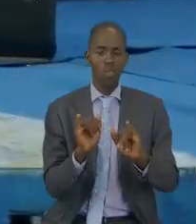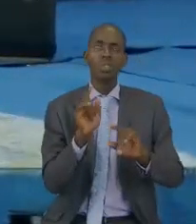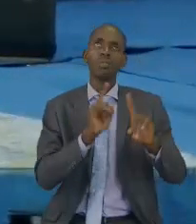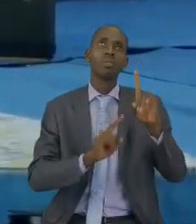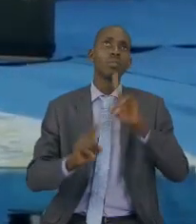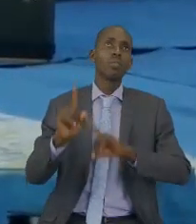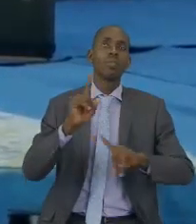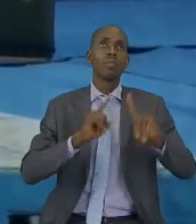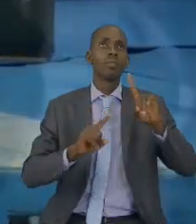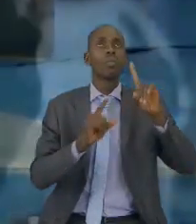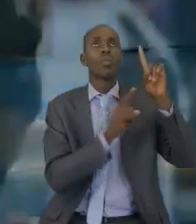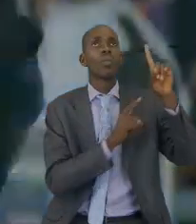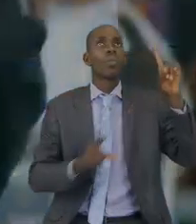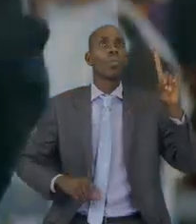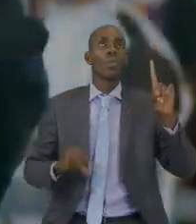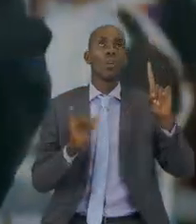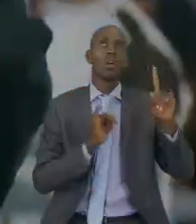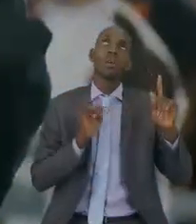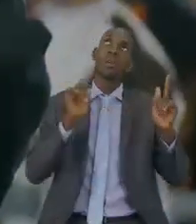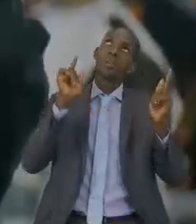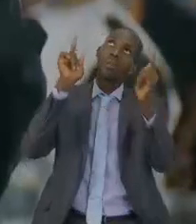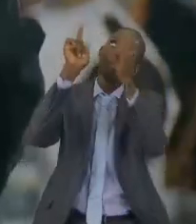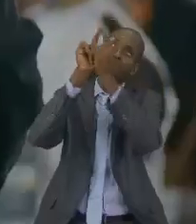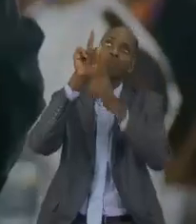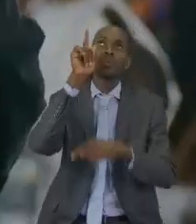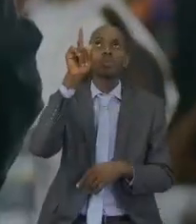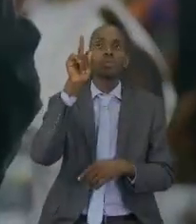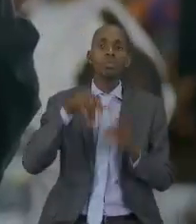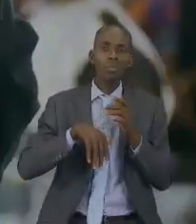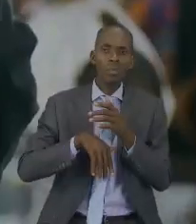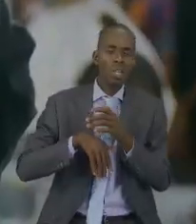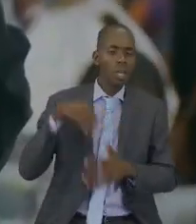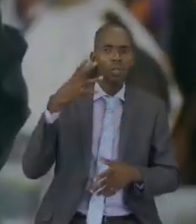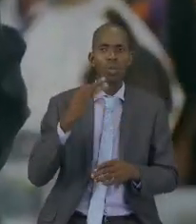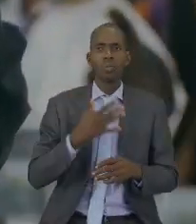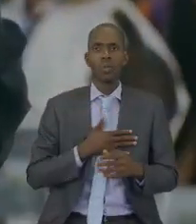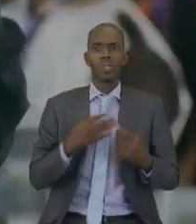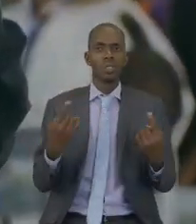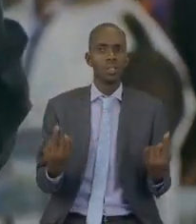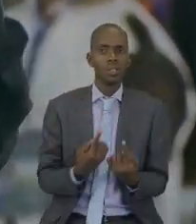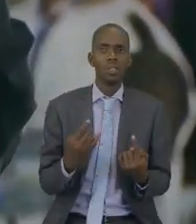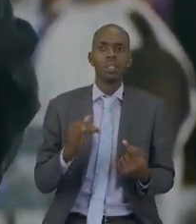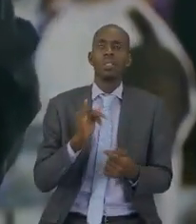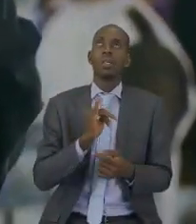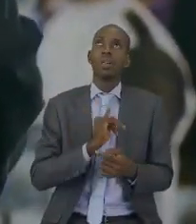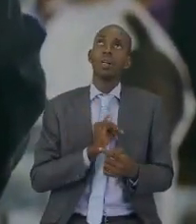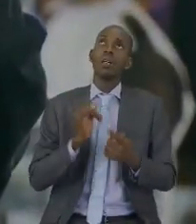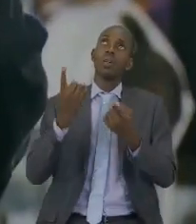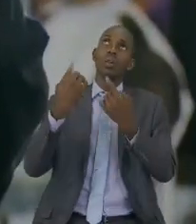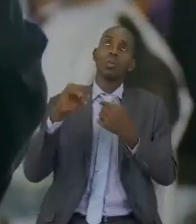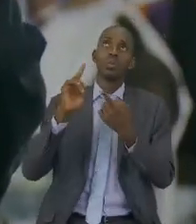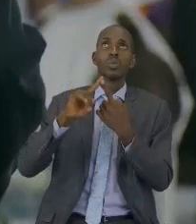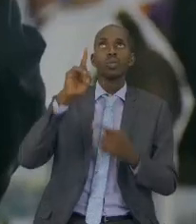Lord, I come. Out of my sin, I come unto you.